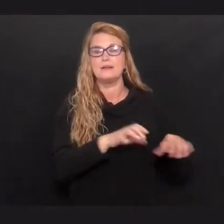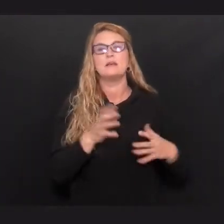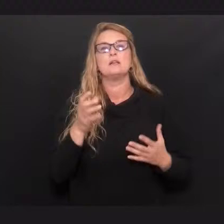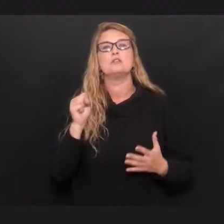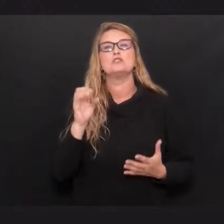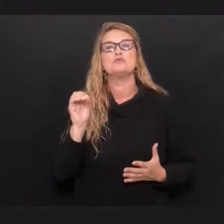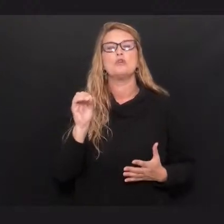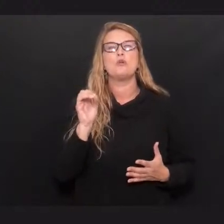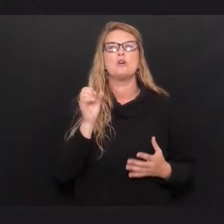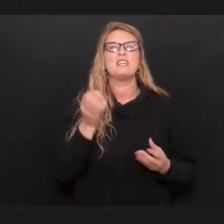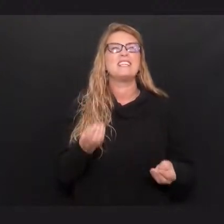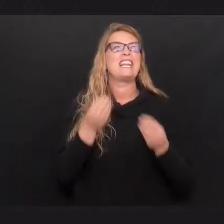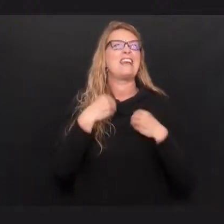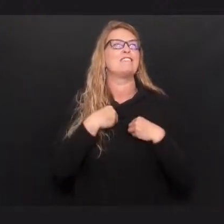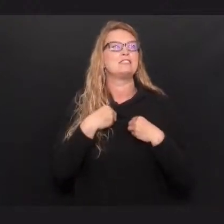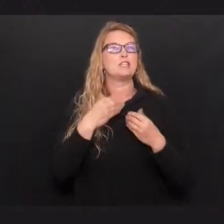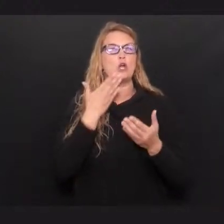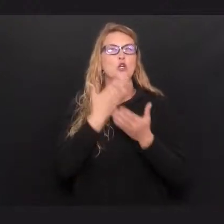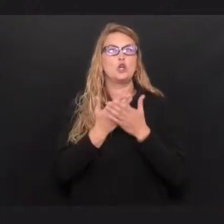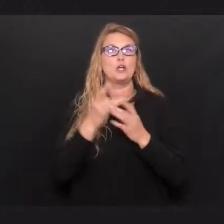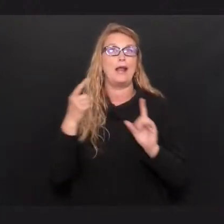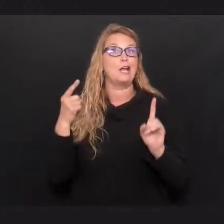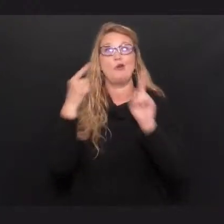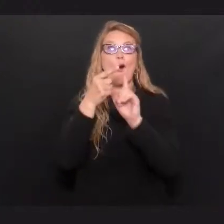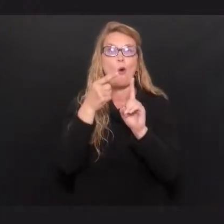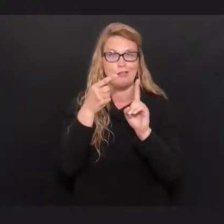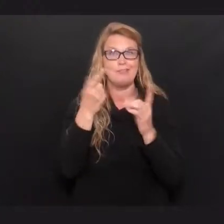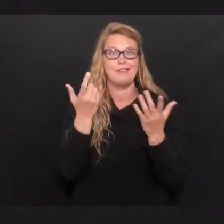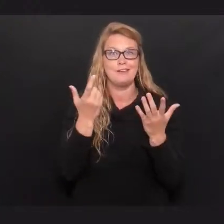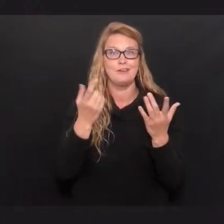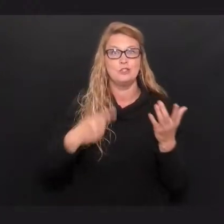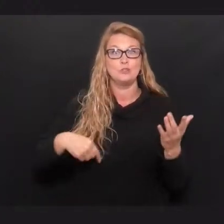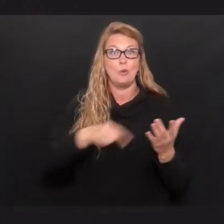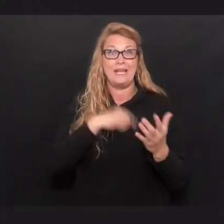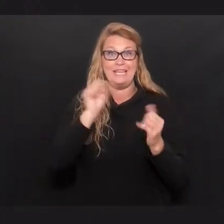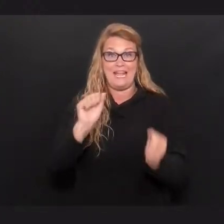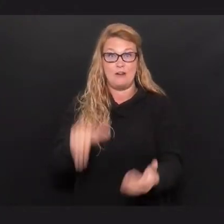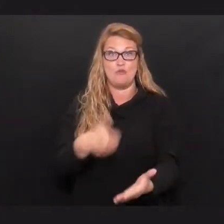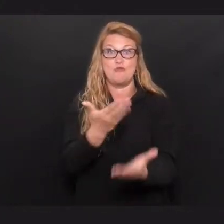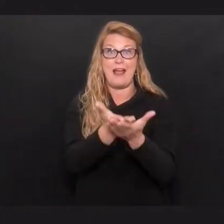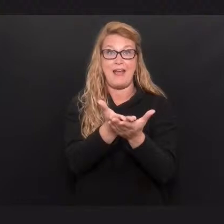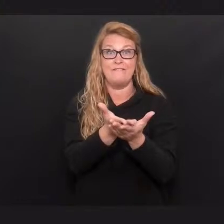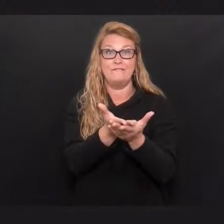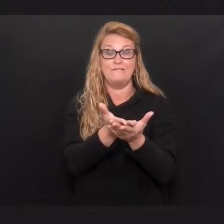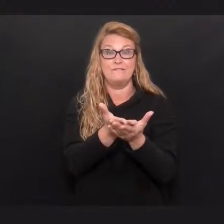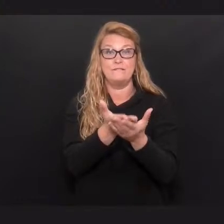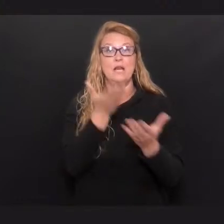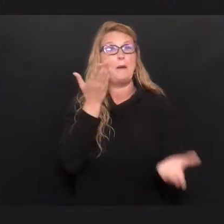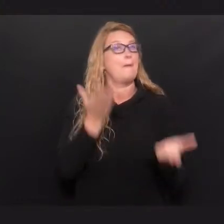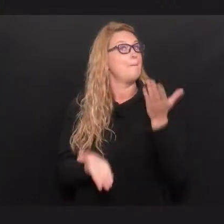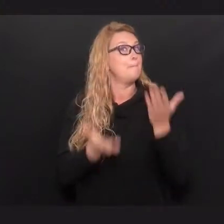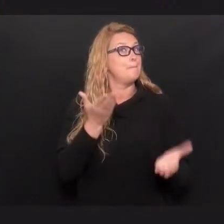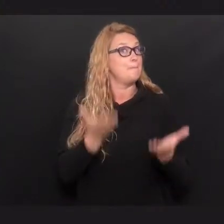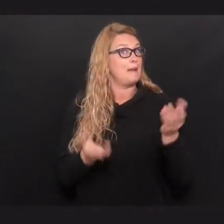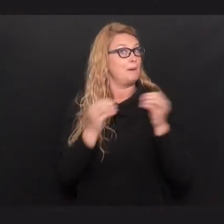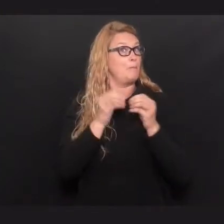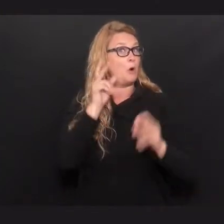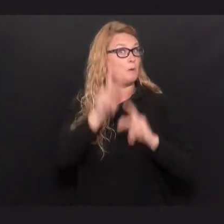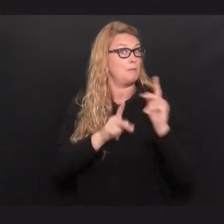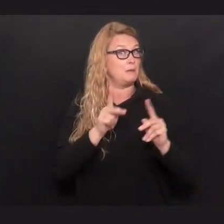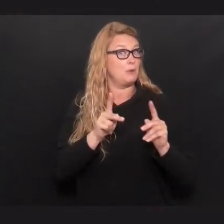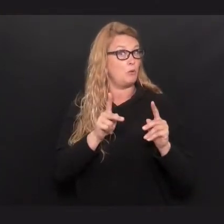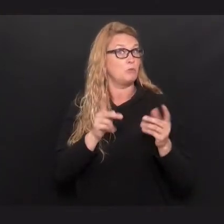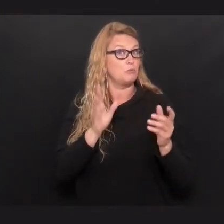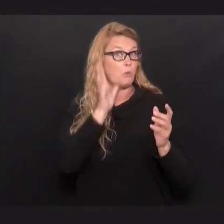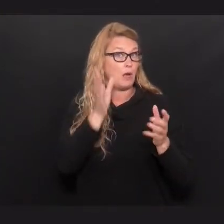fixable point, a goalpost where we could get to, that might take away some of the hesitancy of people wanting to wear